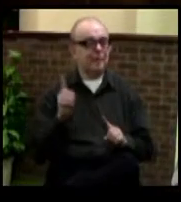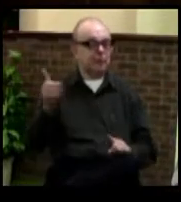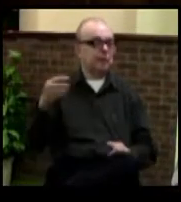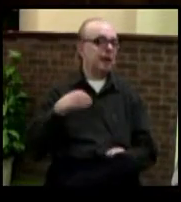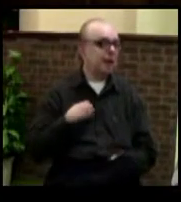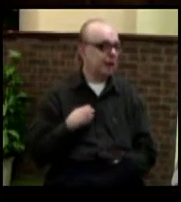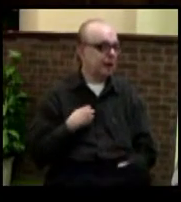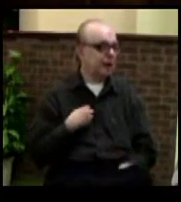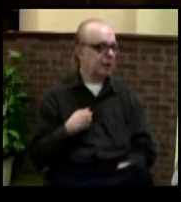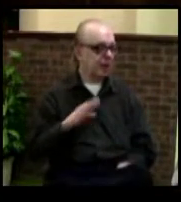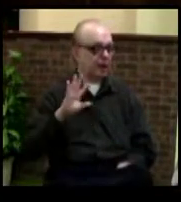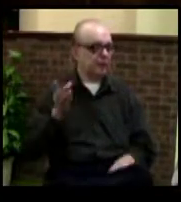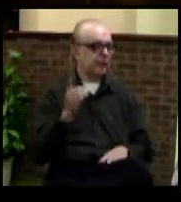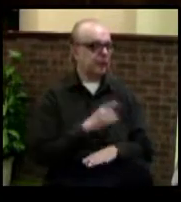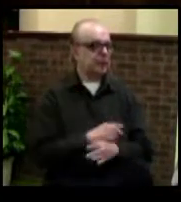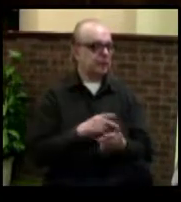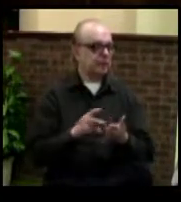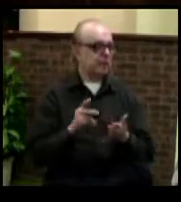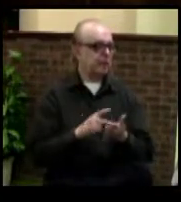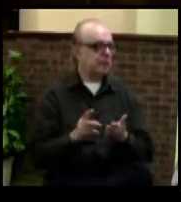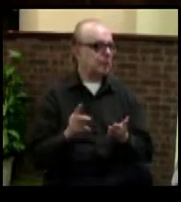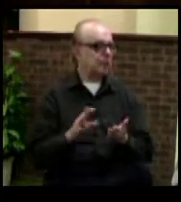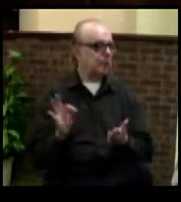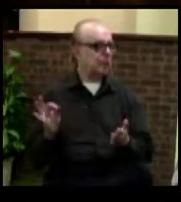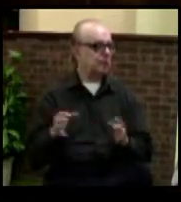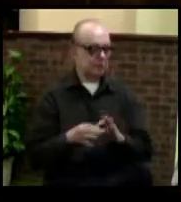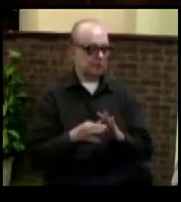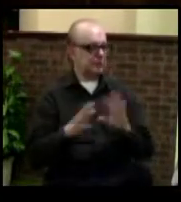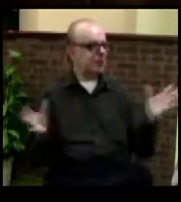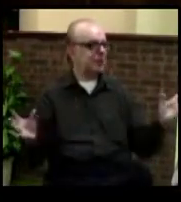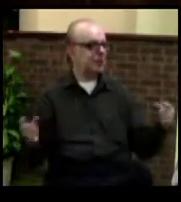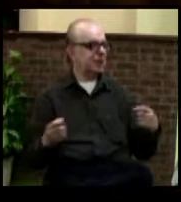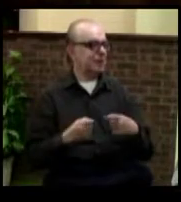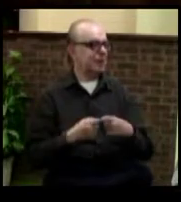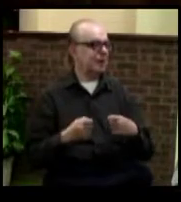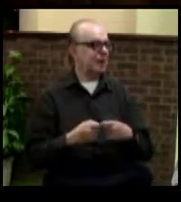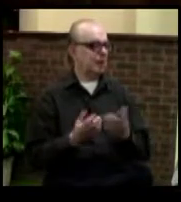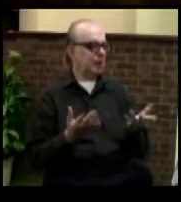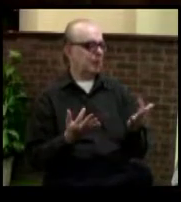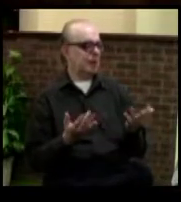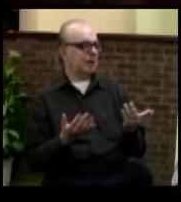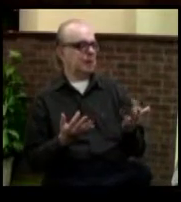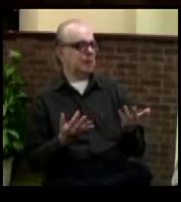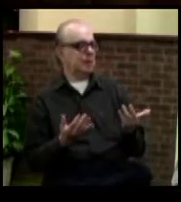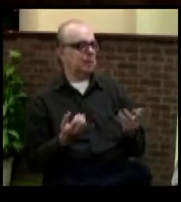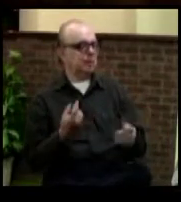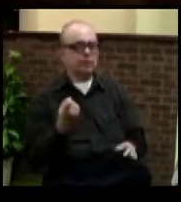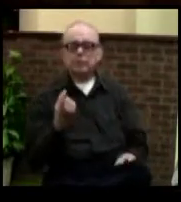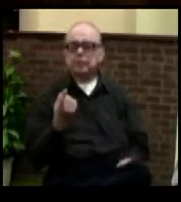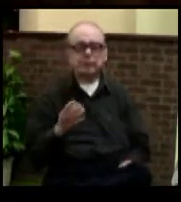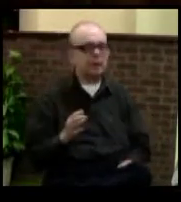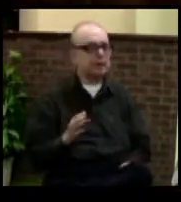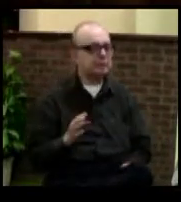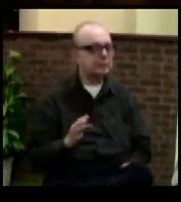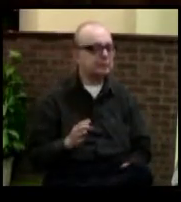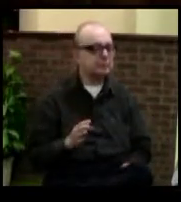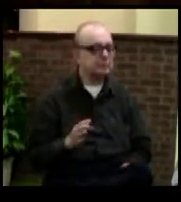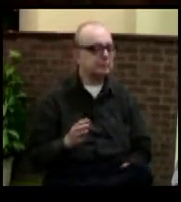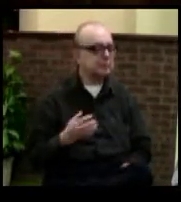But you only have 5 days to pay it or we will disconnect. Hold on a minute, Duke. You don't